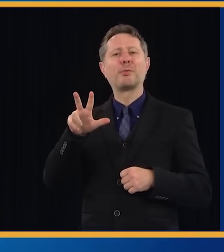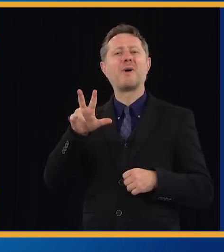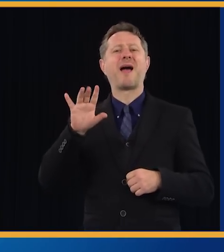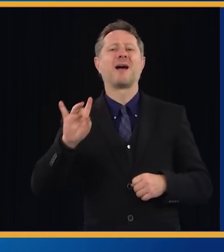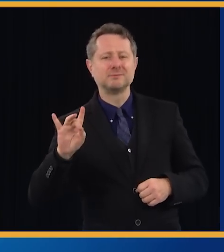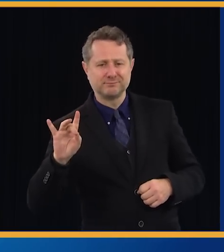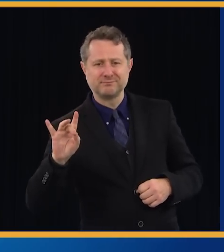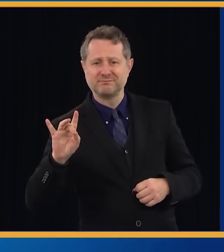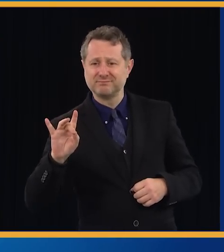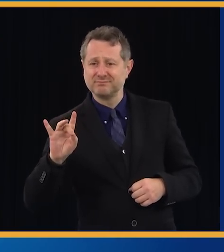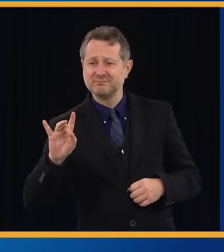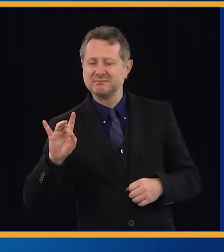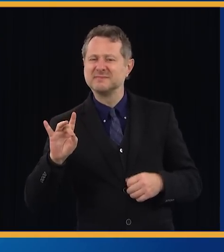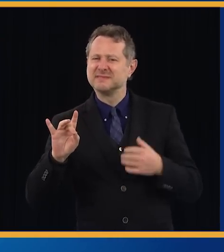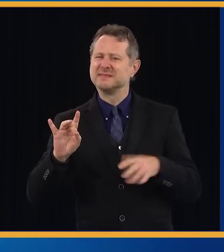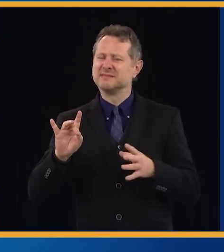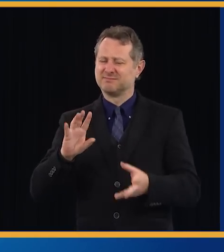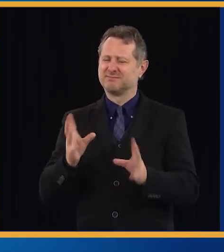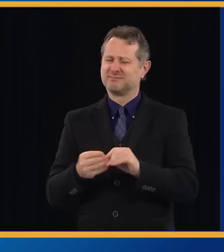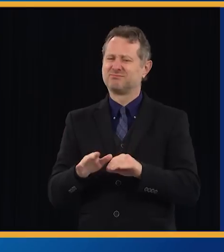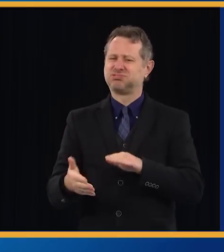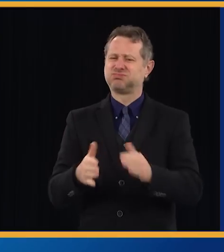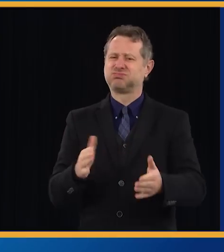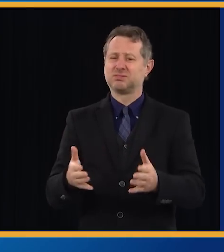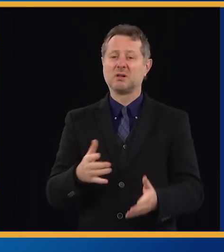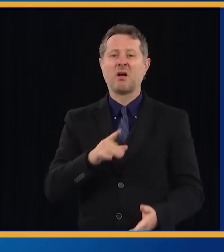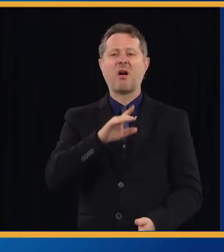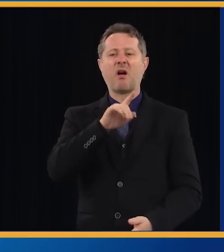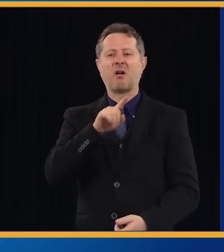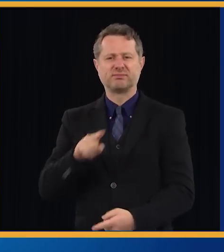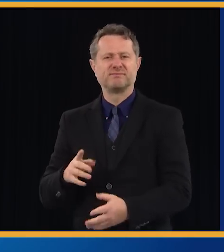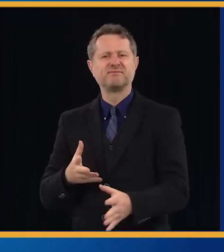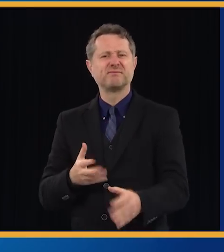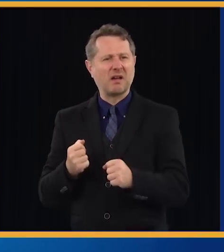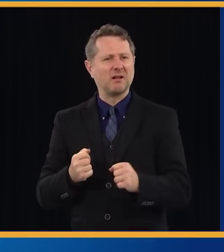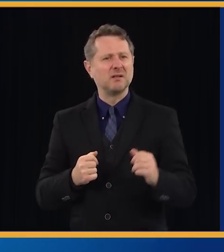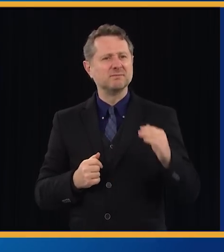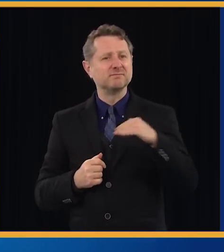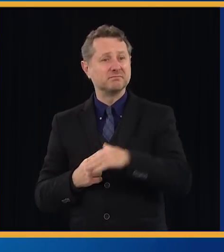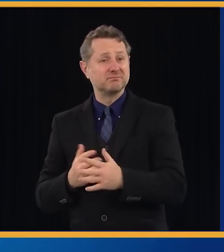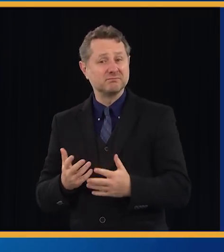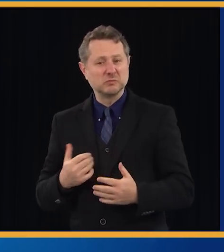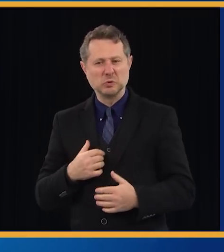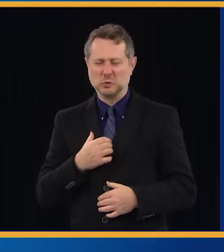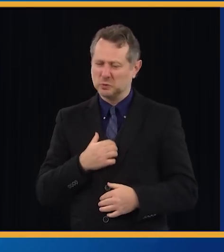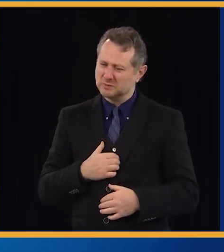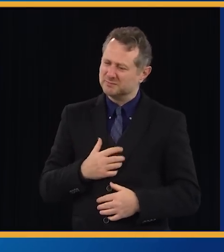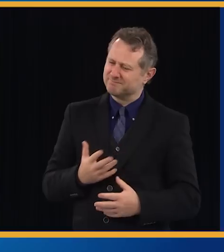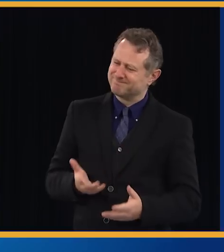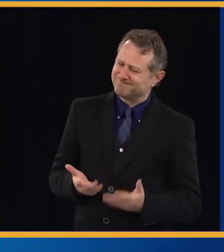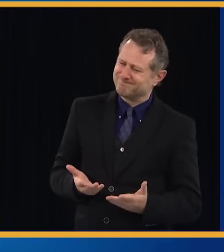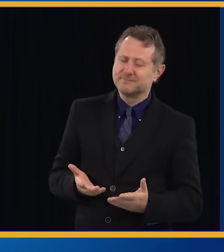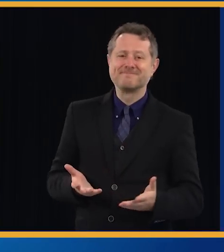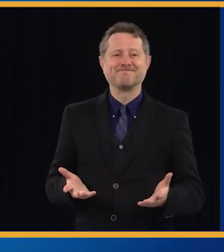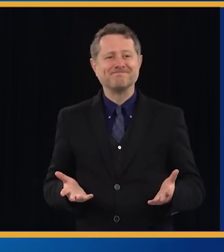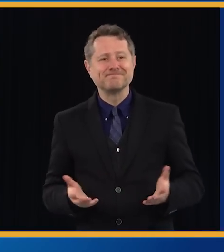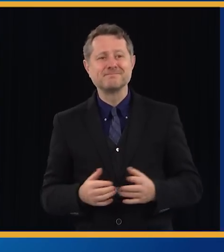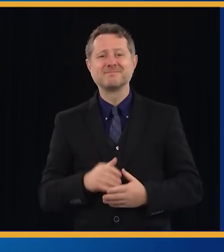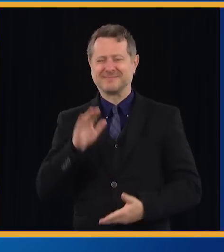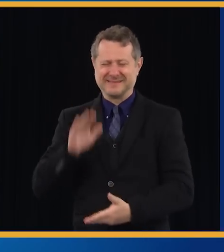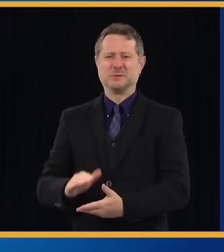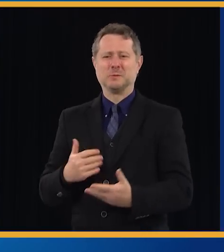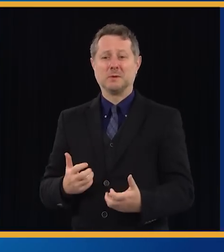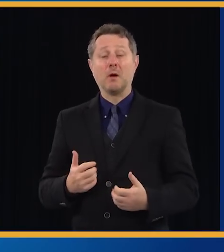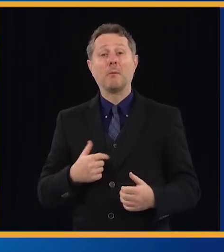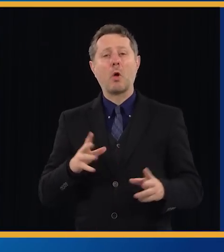coming down as fast as we would like to see that number come down. And what we're looking at this point is, okay, we're